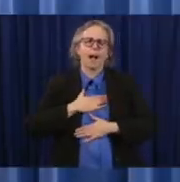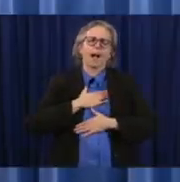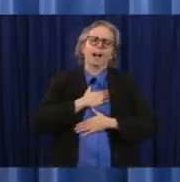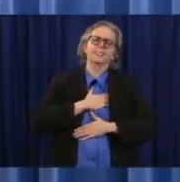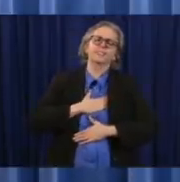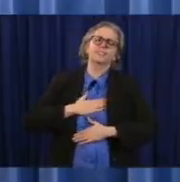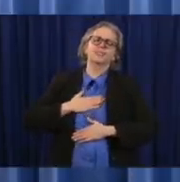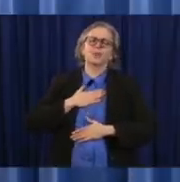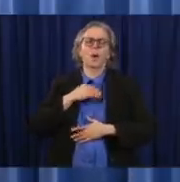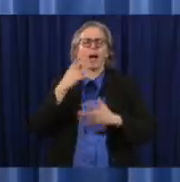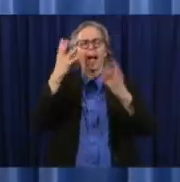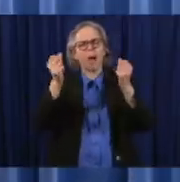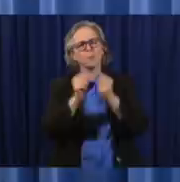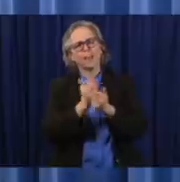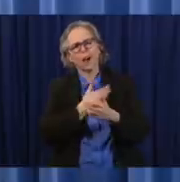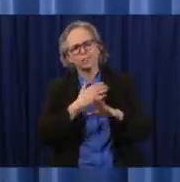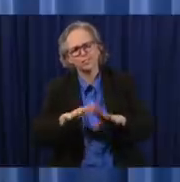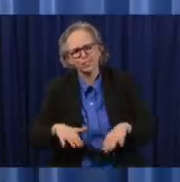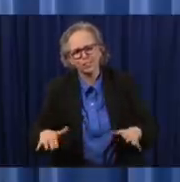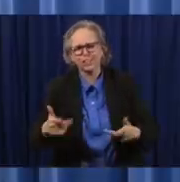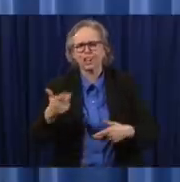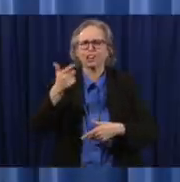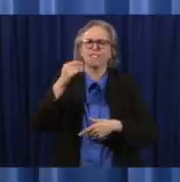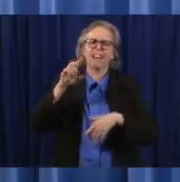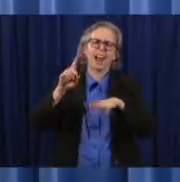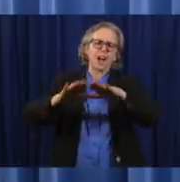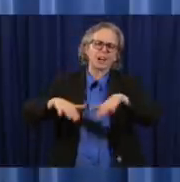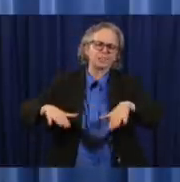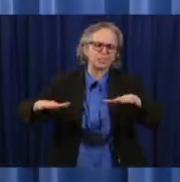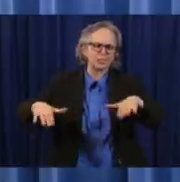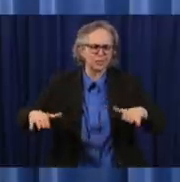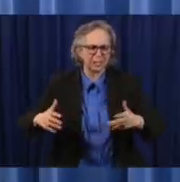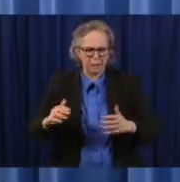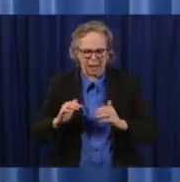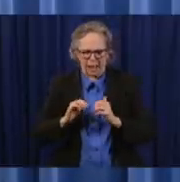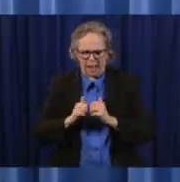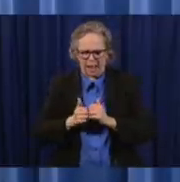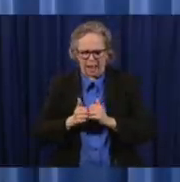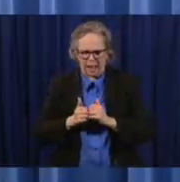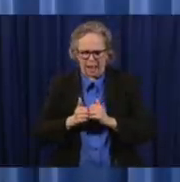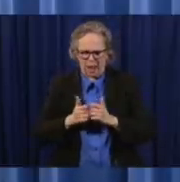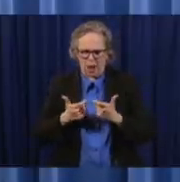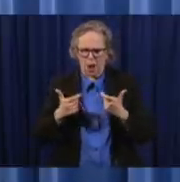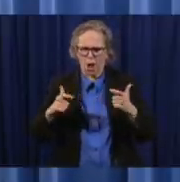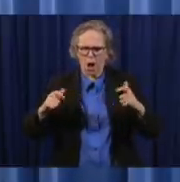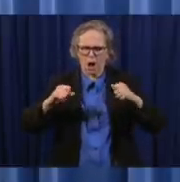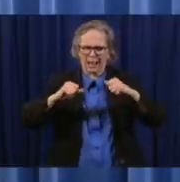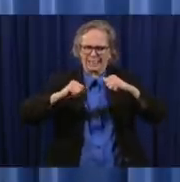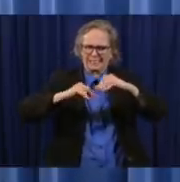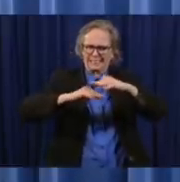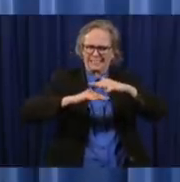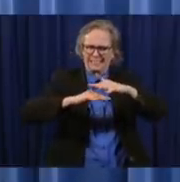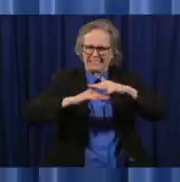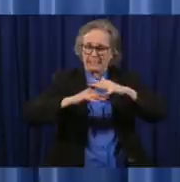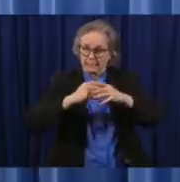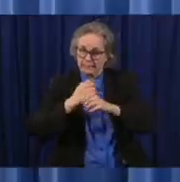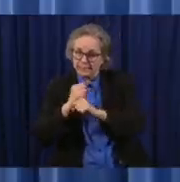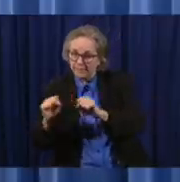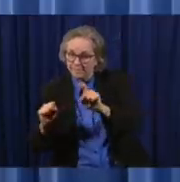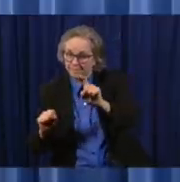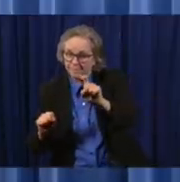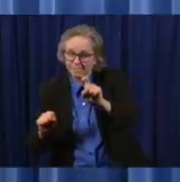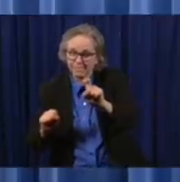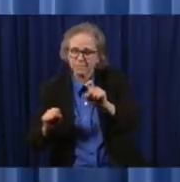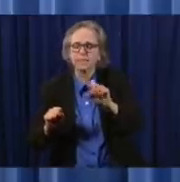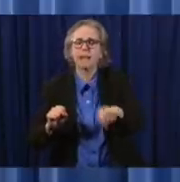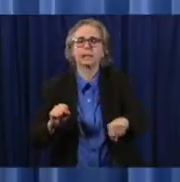grandkids. And so figuring out how to do that in a way that is safe is certainly something